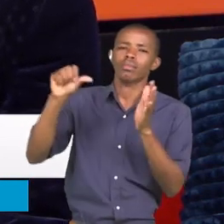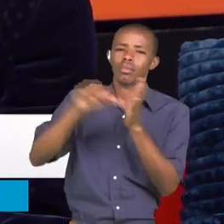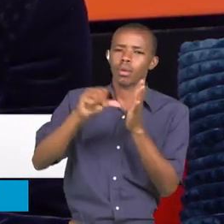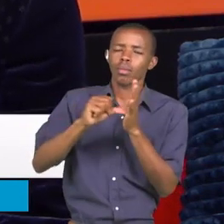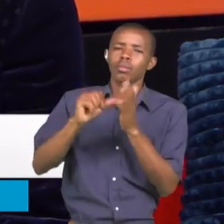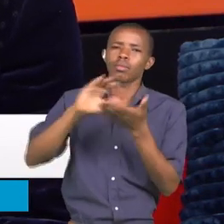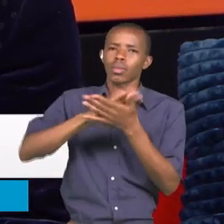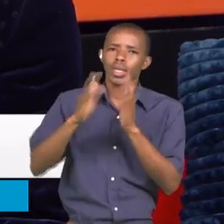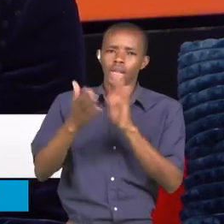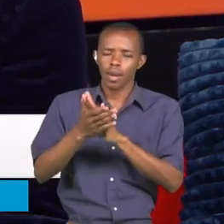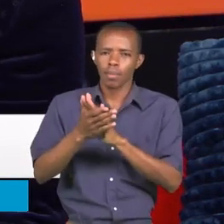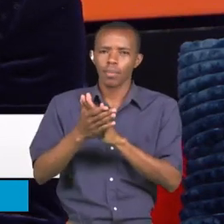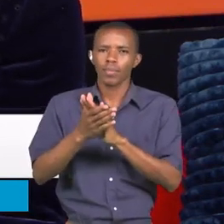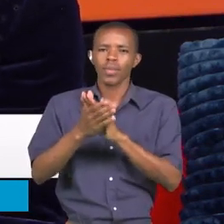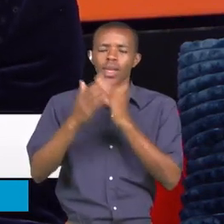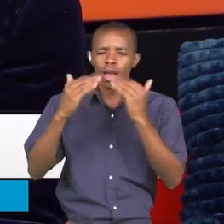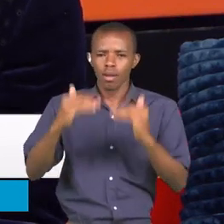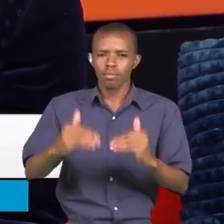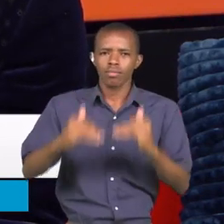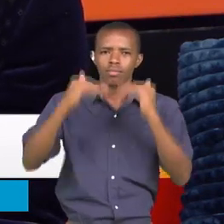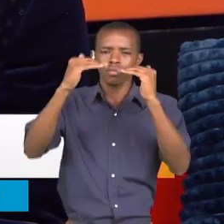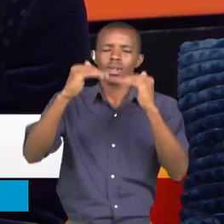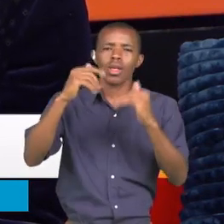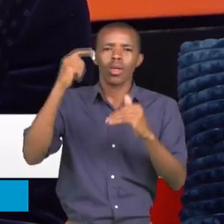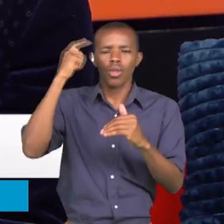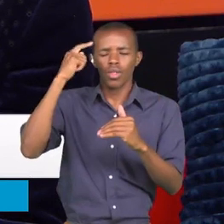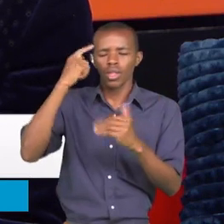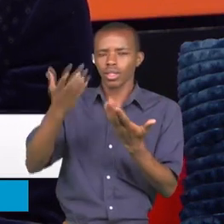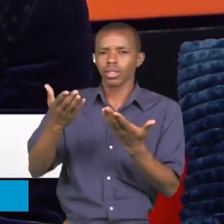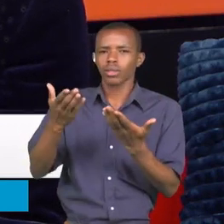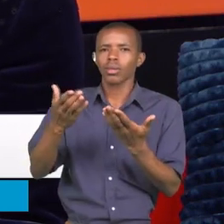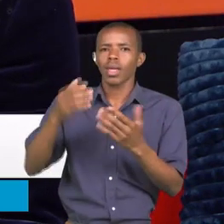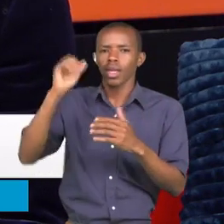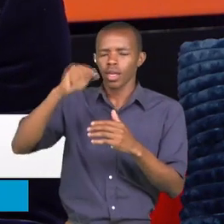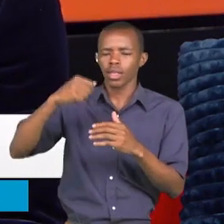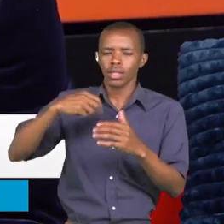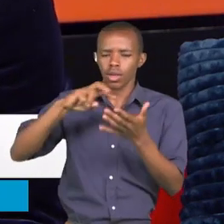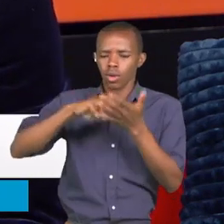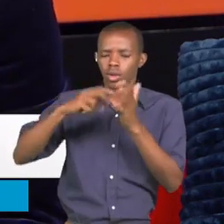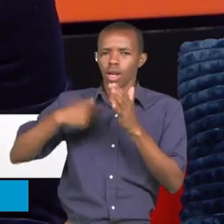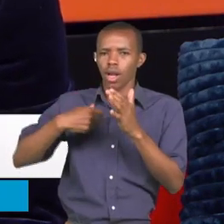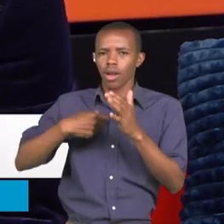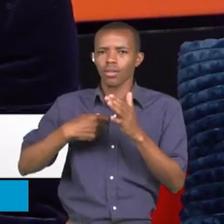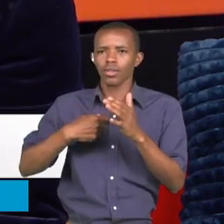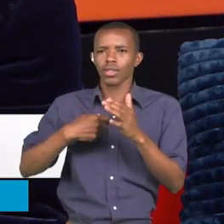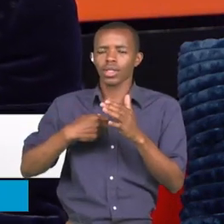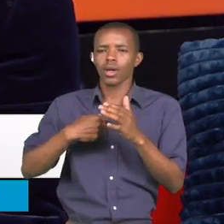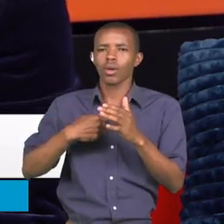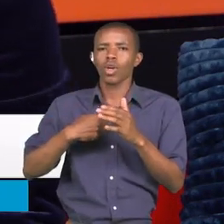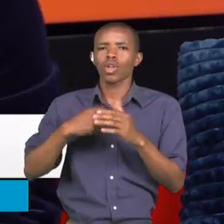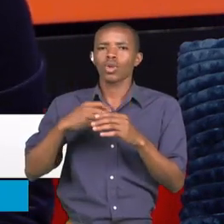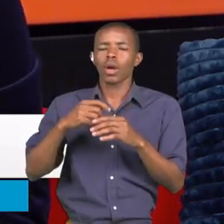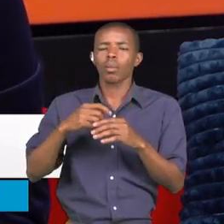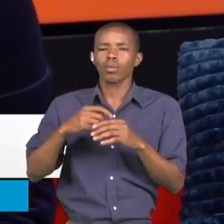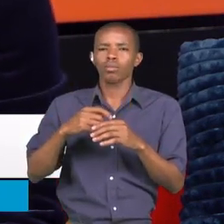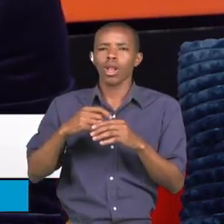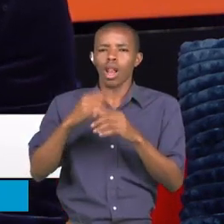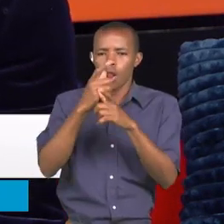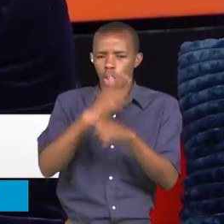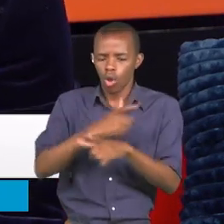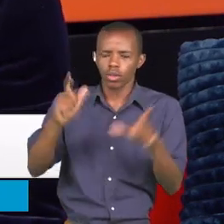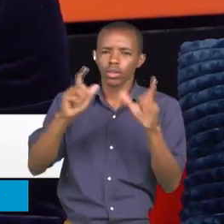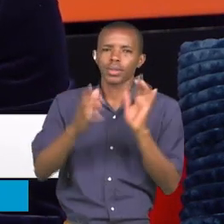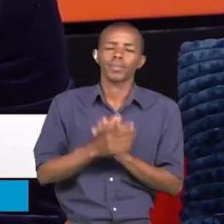Now, affiliation also. Do you think the loyalty should now be kind of, yes, we have a contract, but the loyalty. Talk about the loyalty and then, of course, breaching it